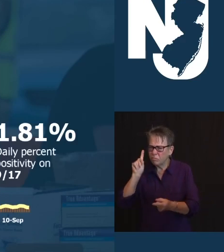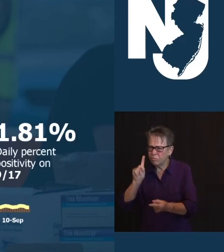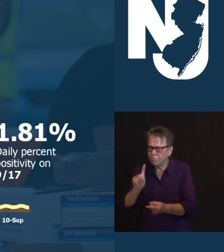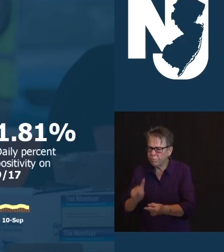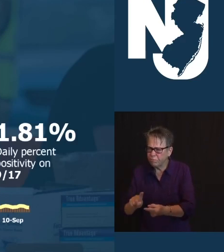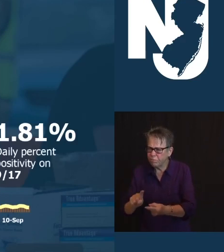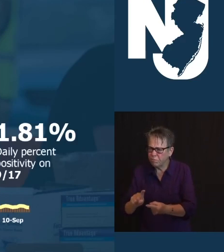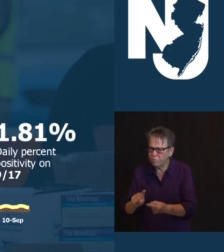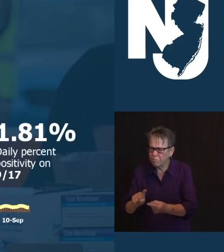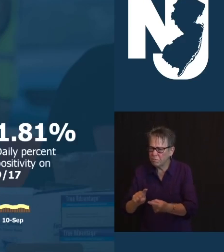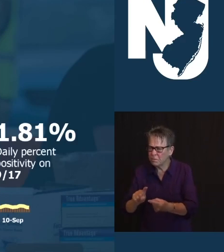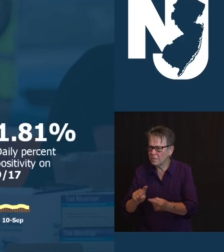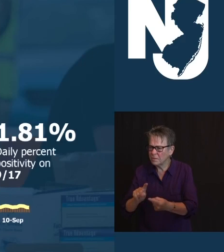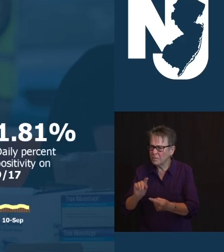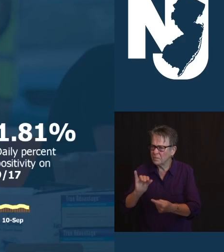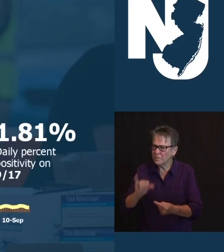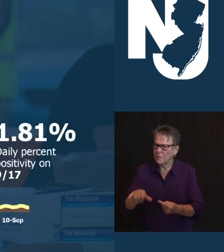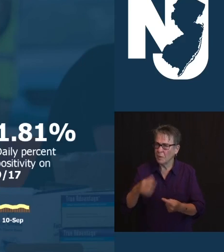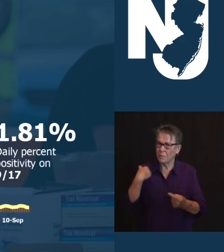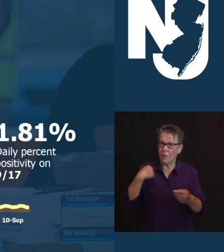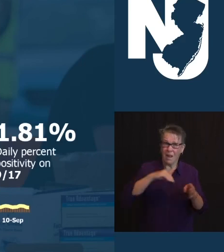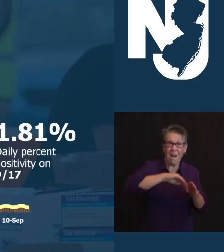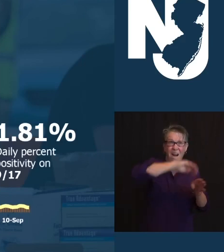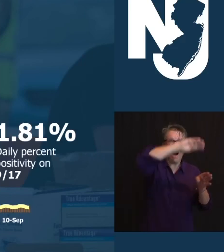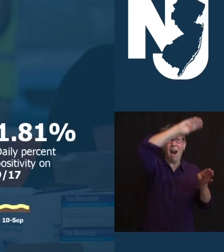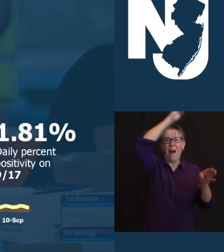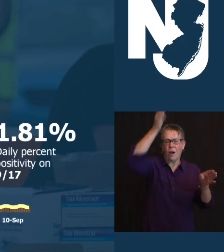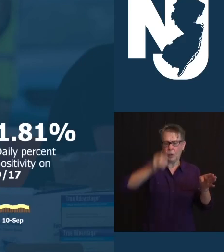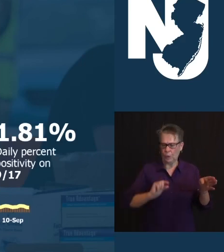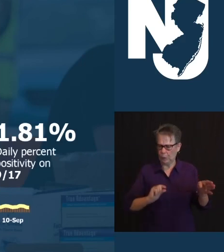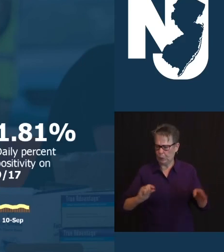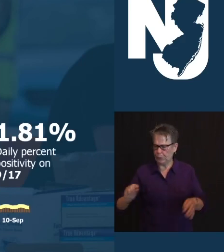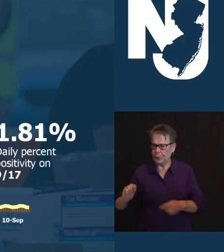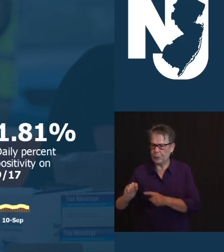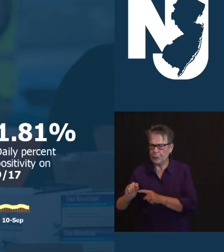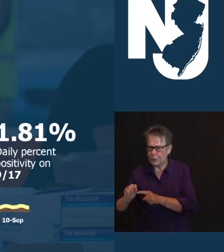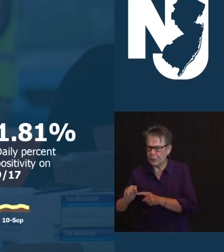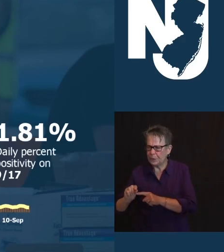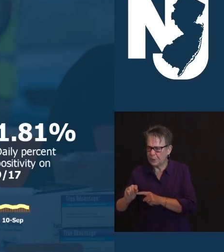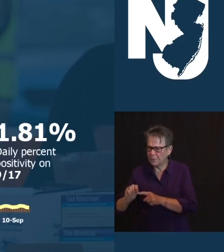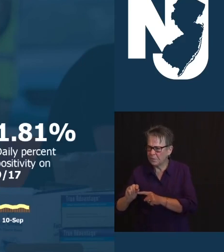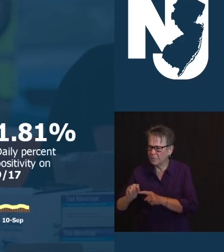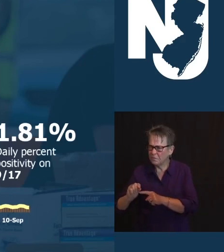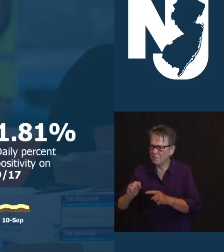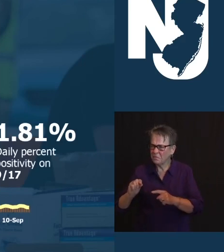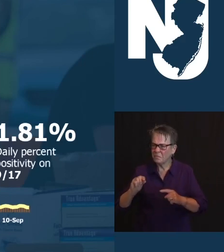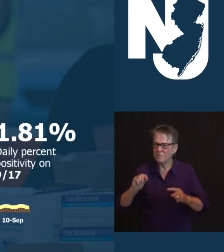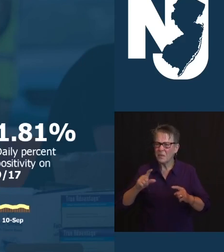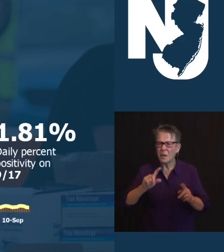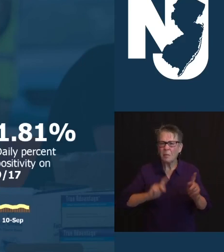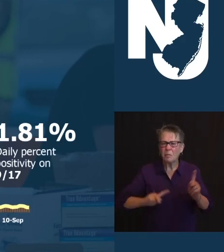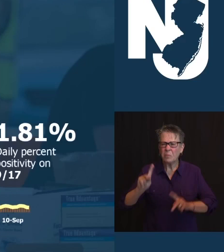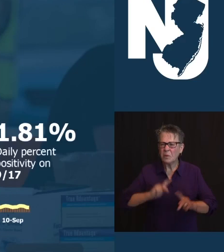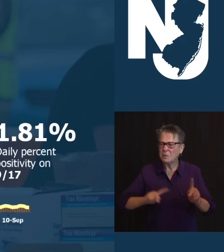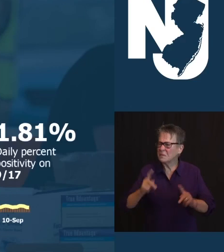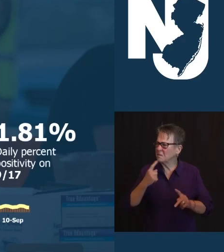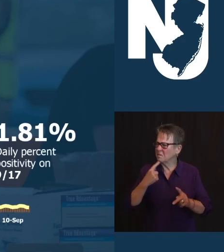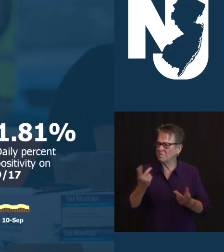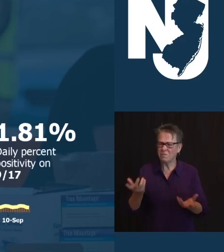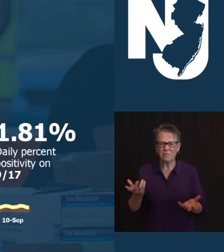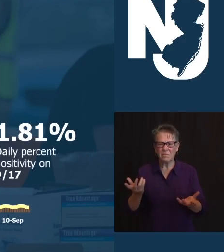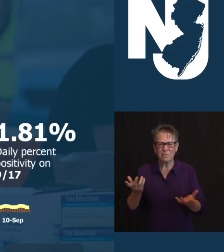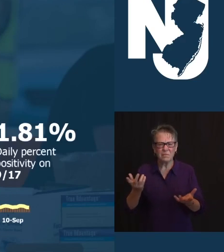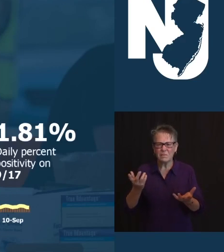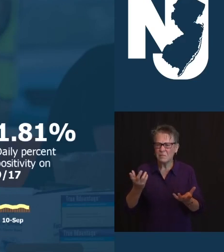certain points last week. Folks ask us all the time, hey, gosh, you're I think we've said this almost at